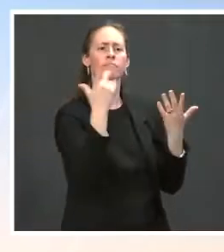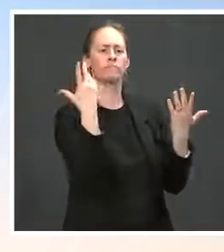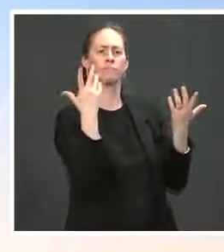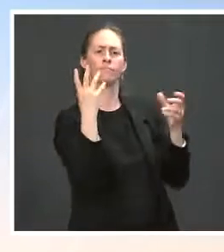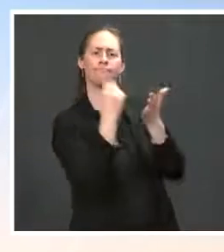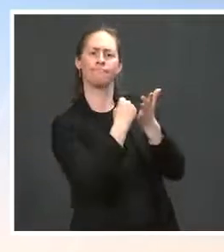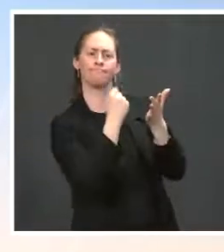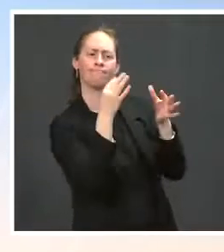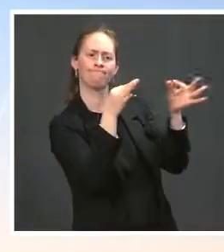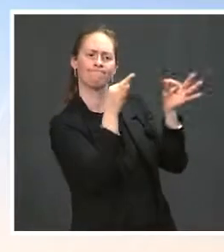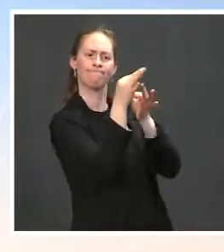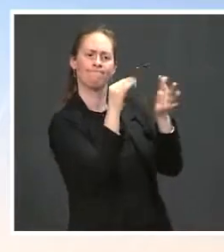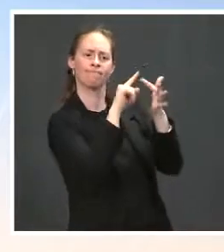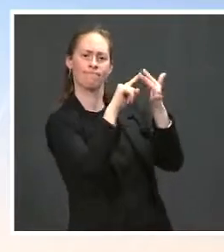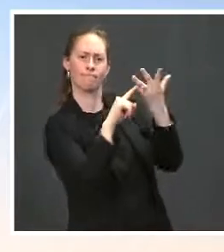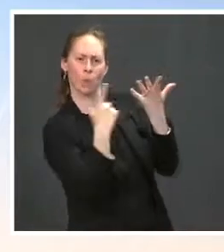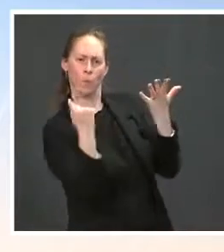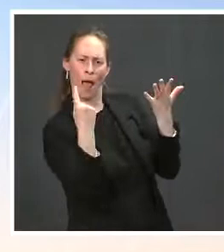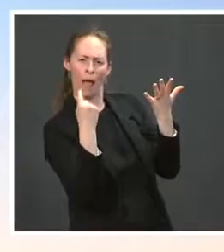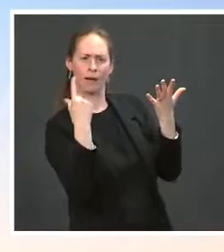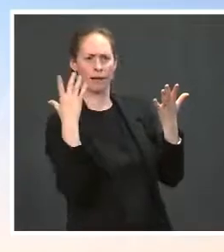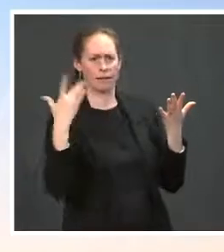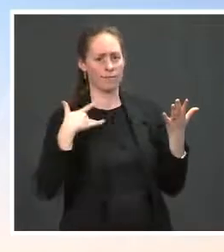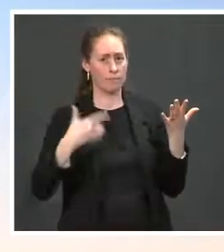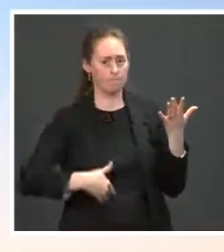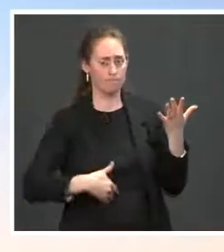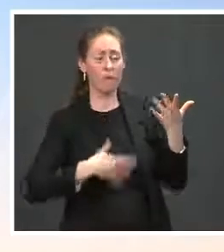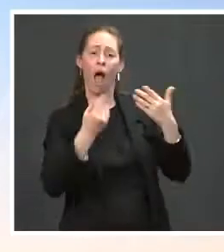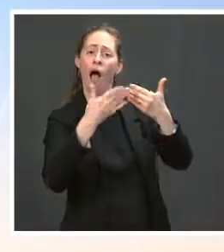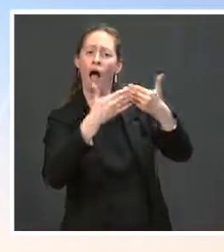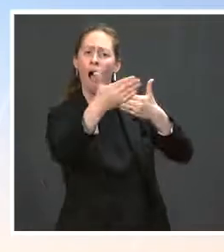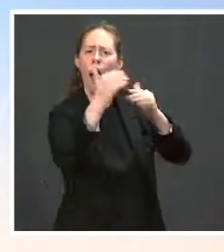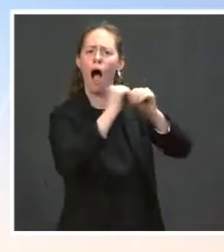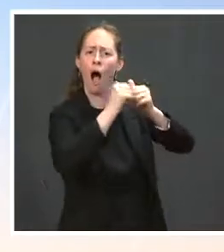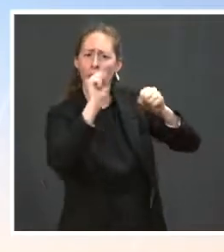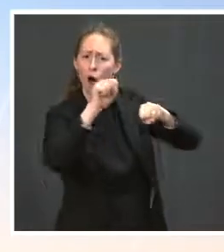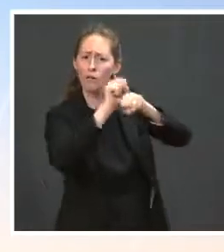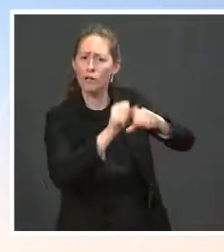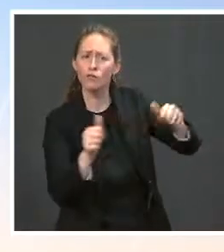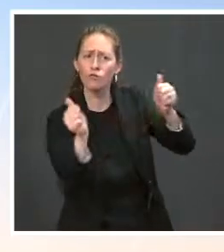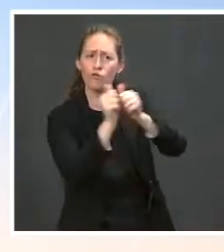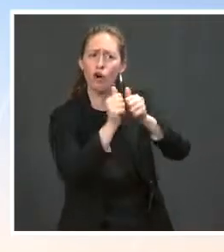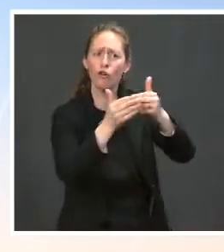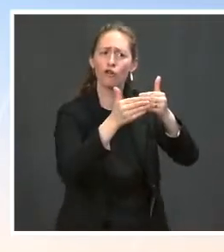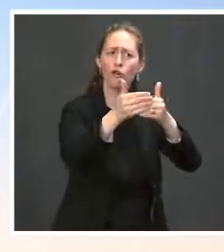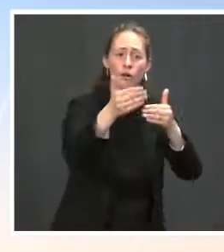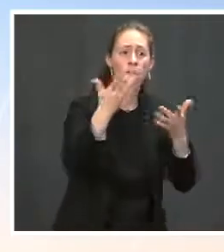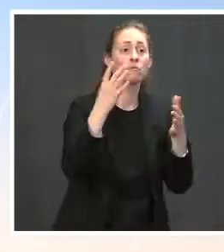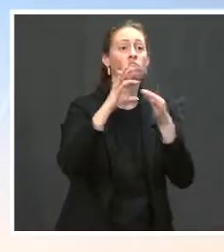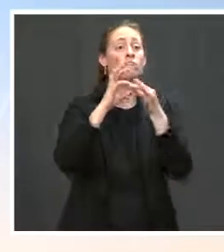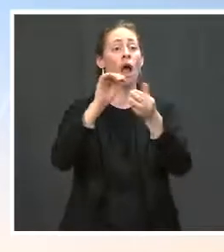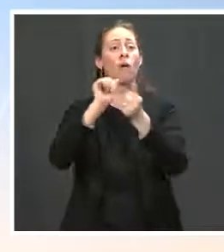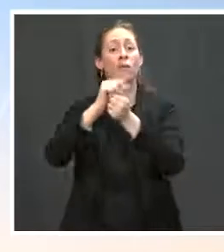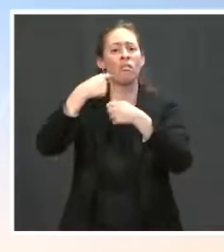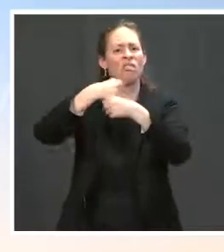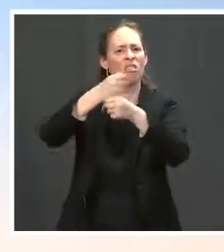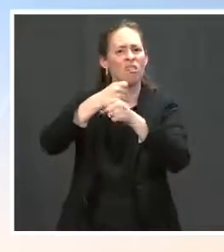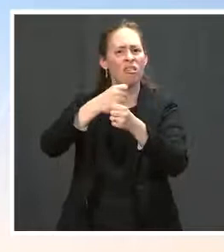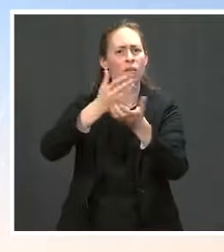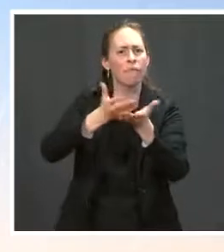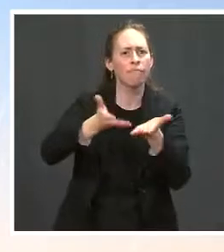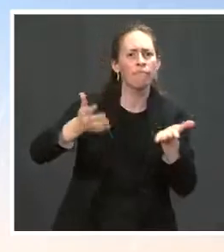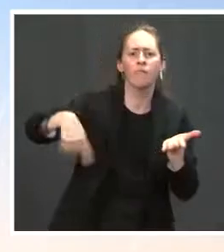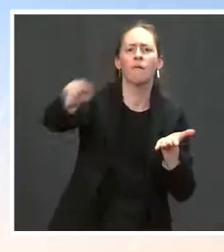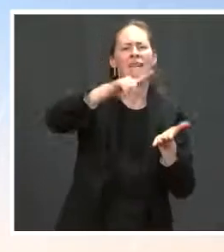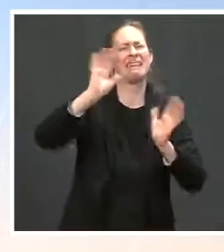where we think there's an opportunity to work together on, whether that is nuclear non-proliferation, as we did with the continuation,